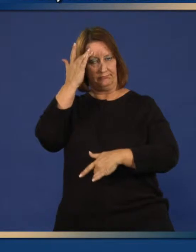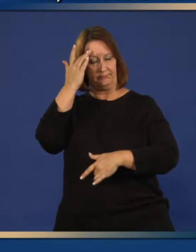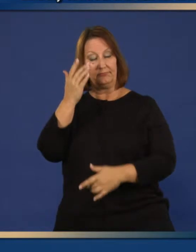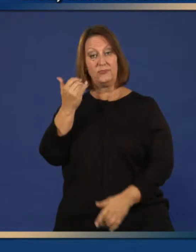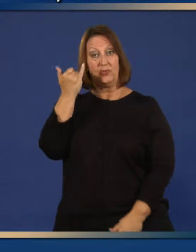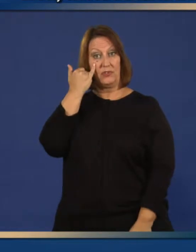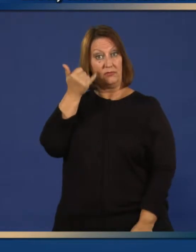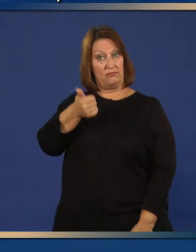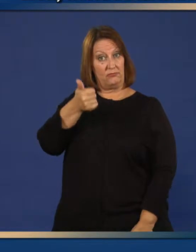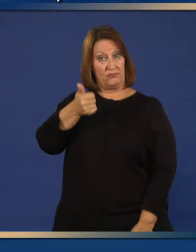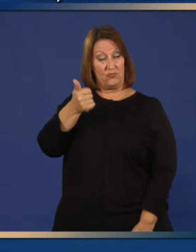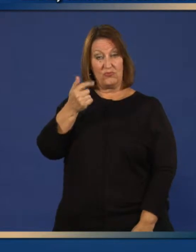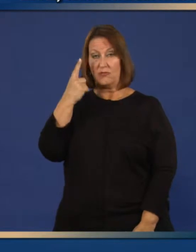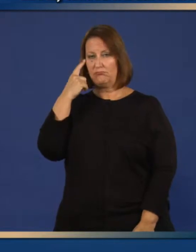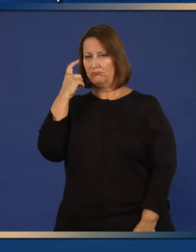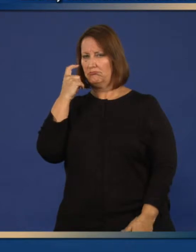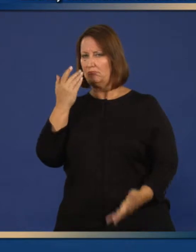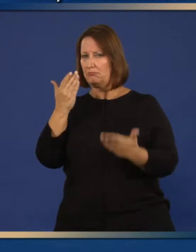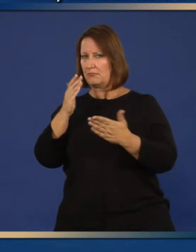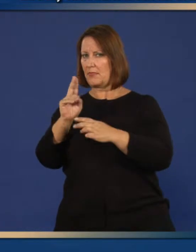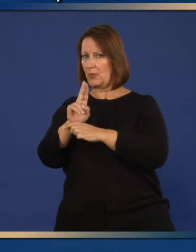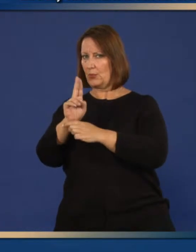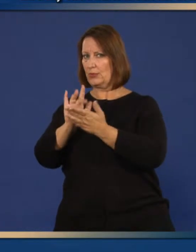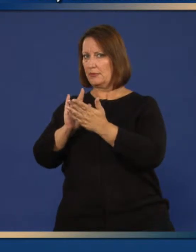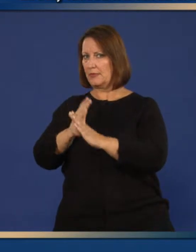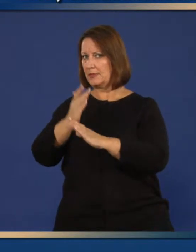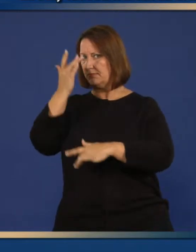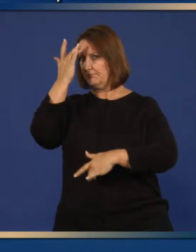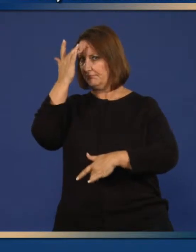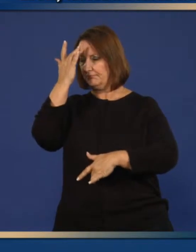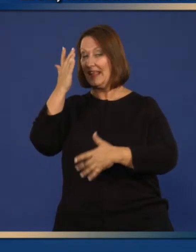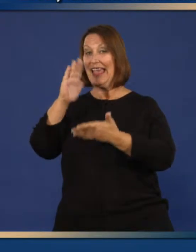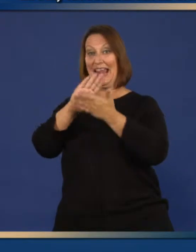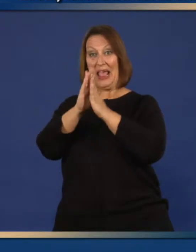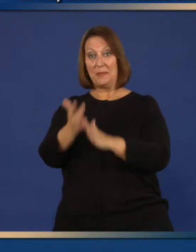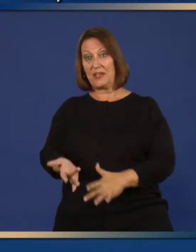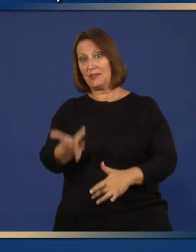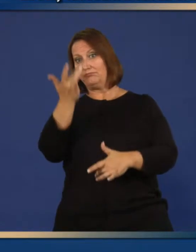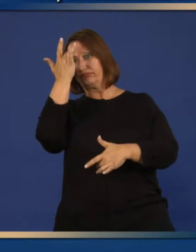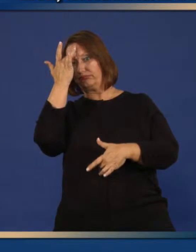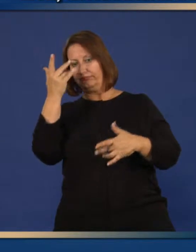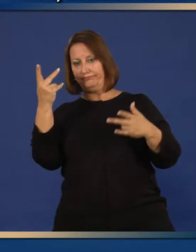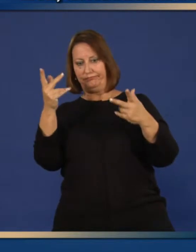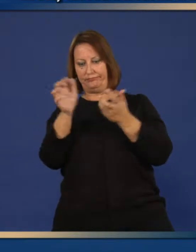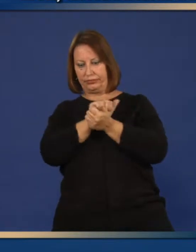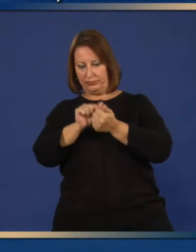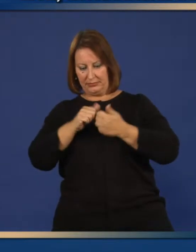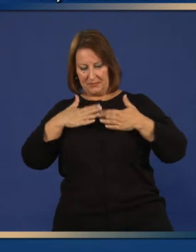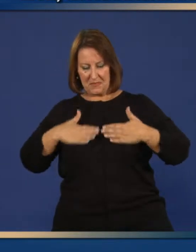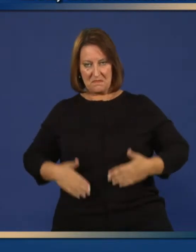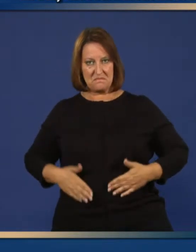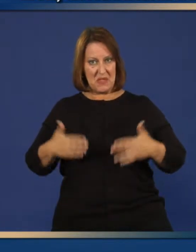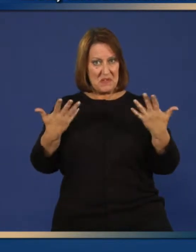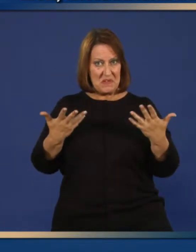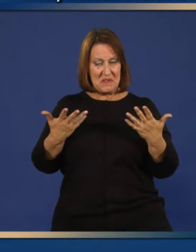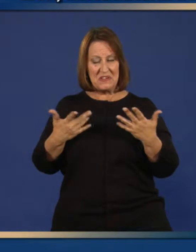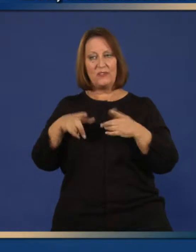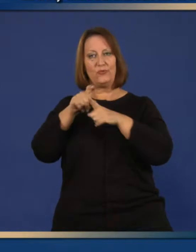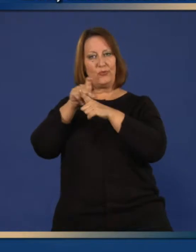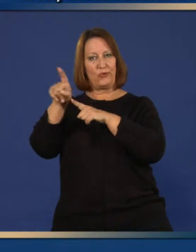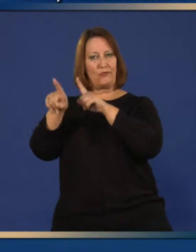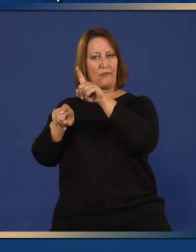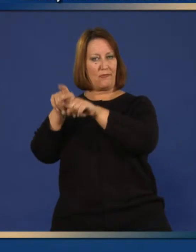Persons who believe they may have been injured by a vaccine can learn about the program and about filing